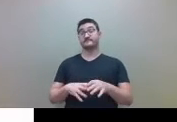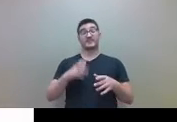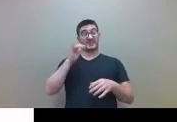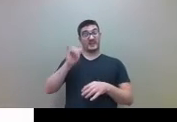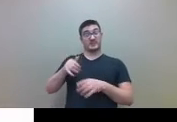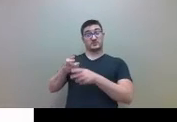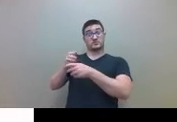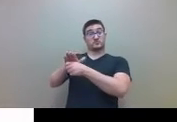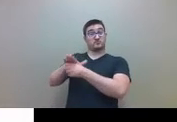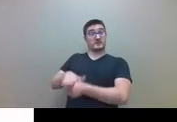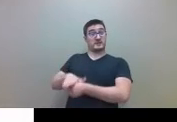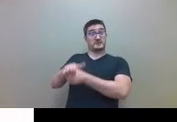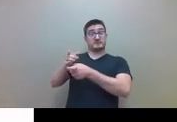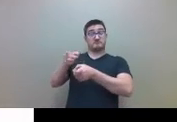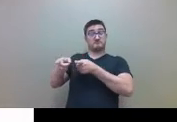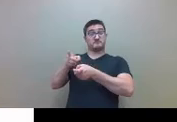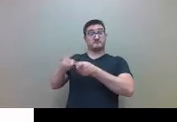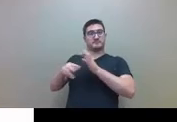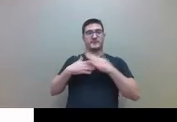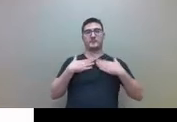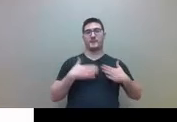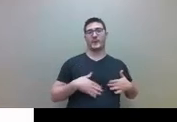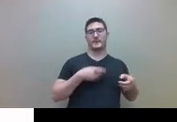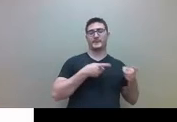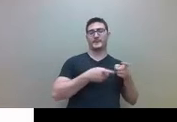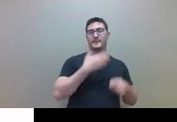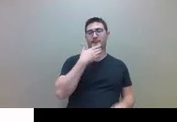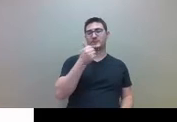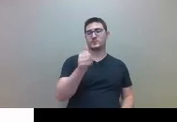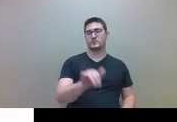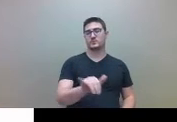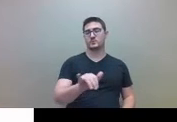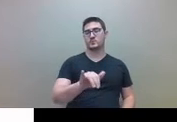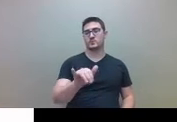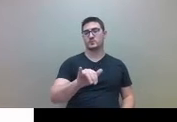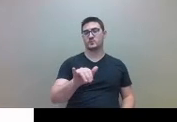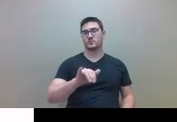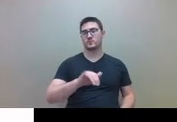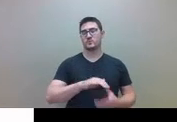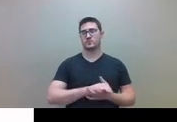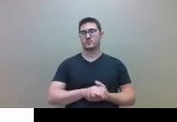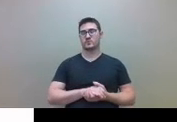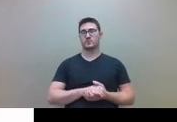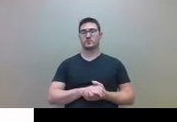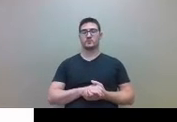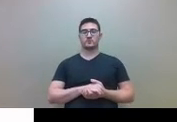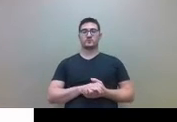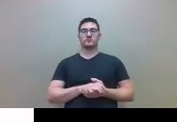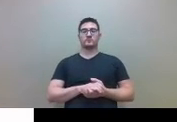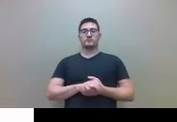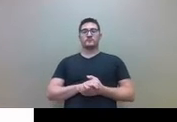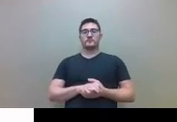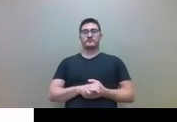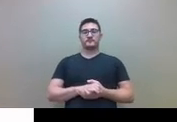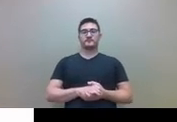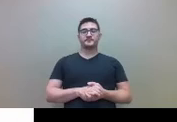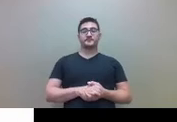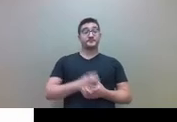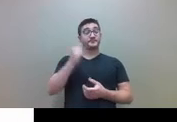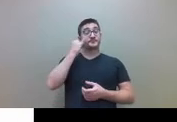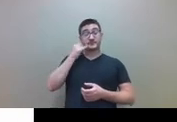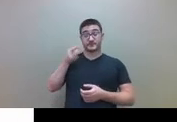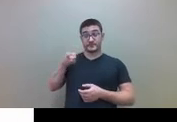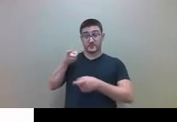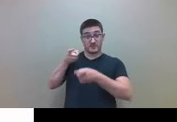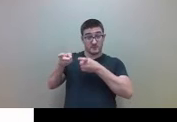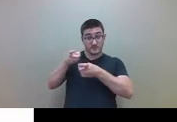can mitigate that from happening or lessen the impact of whatever that illness